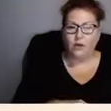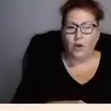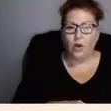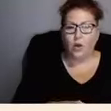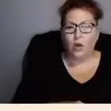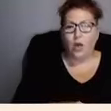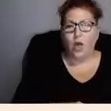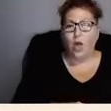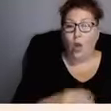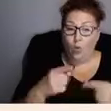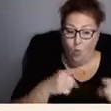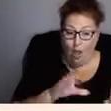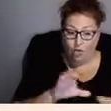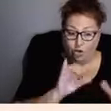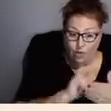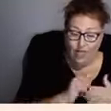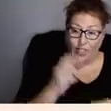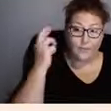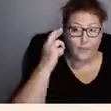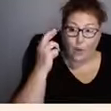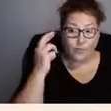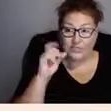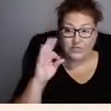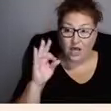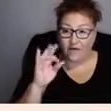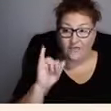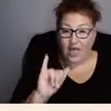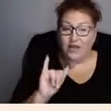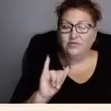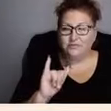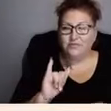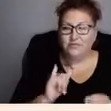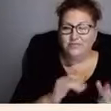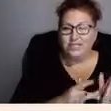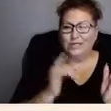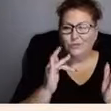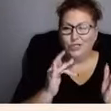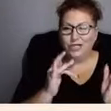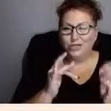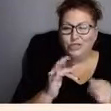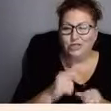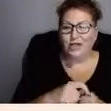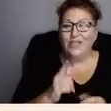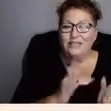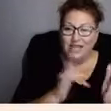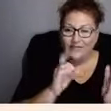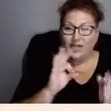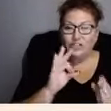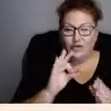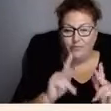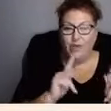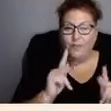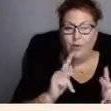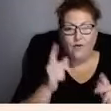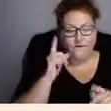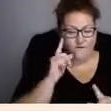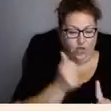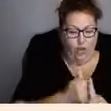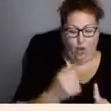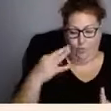this? The purpose of trafficking is exploitation. Traffickers take advantage of victims for their own profit or